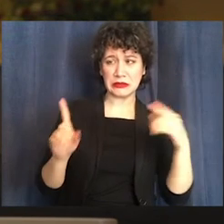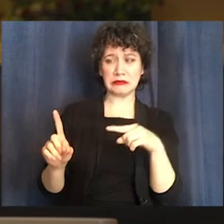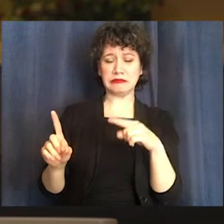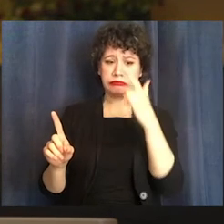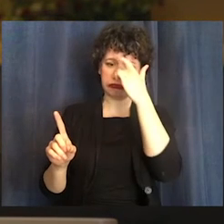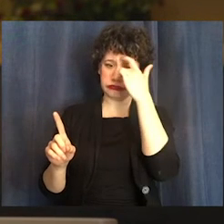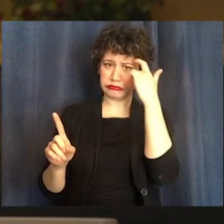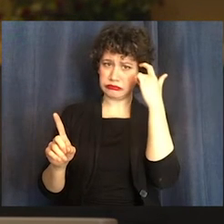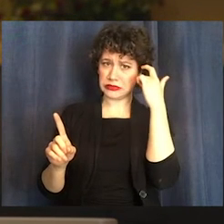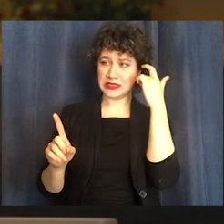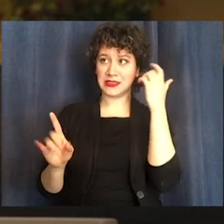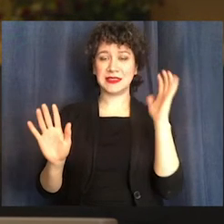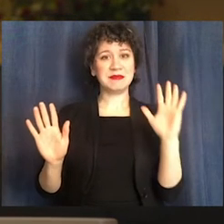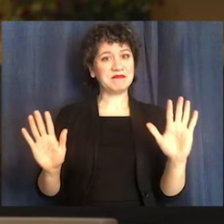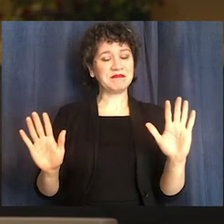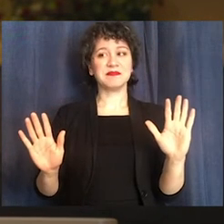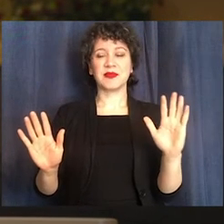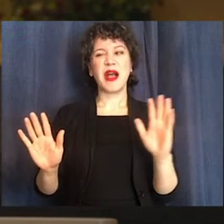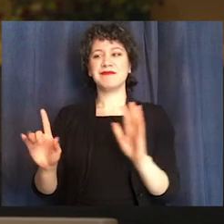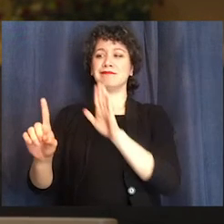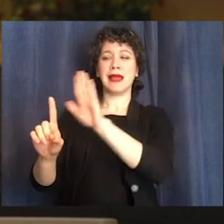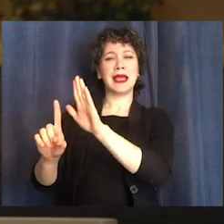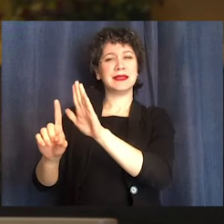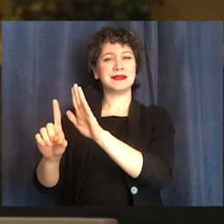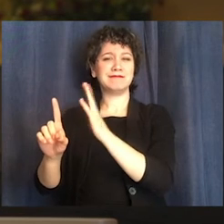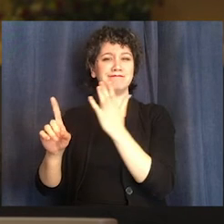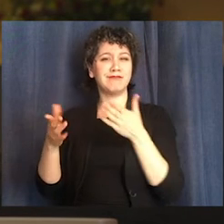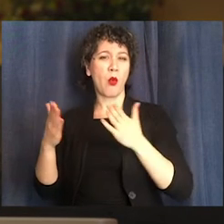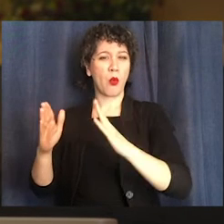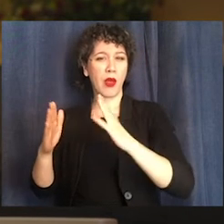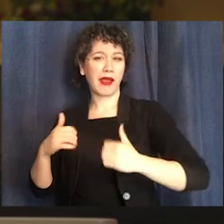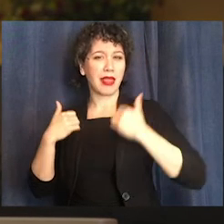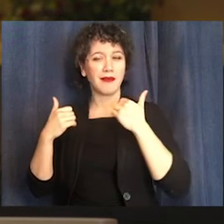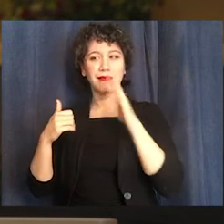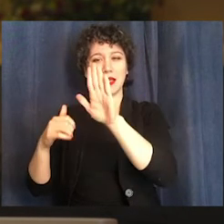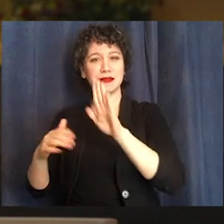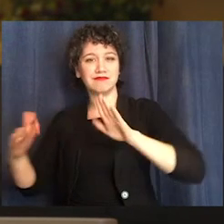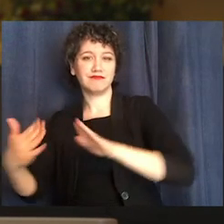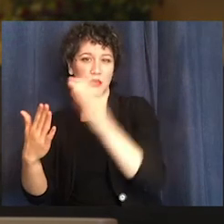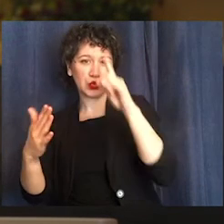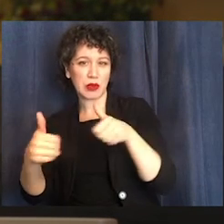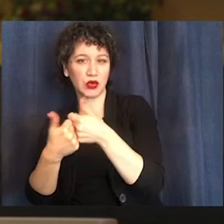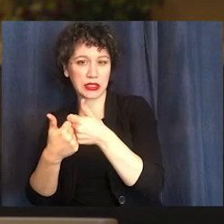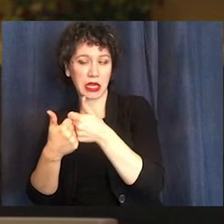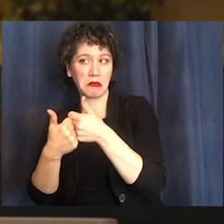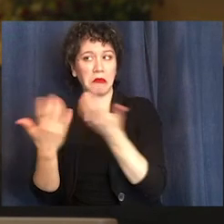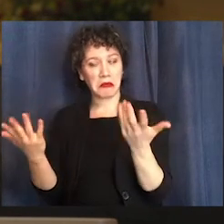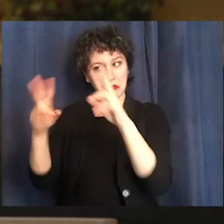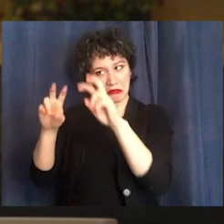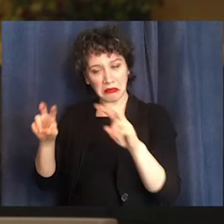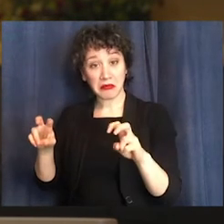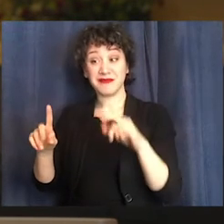Well, let's just take a page out of Joe Exotic's playbook on how he dealt with adversity. Joe Exotic loves to be the